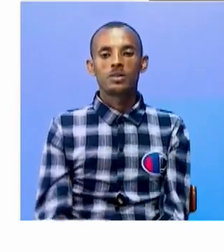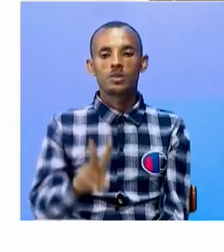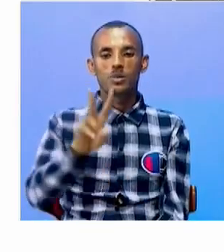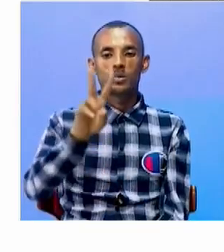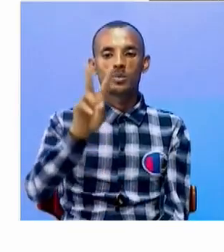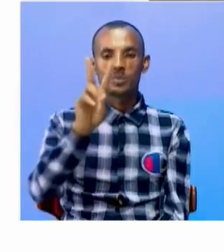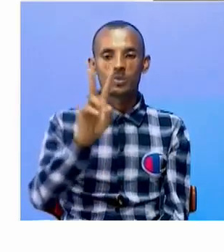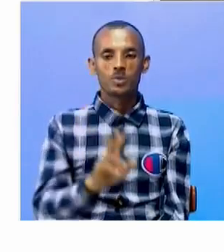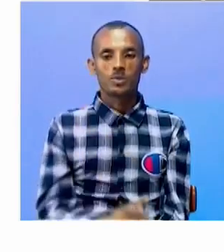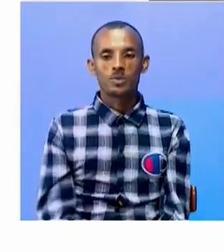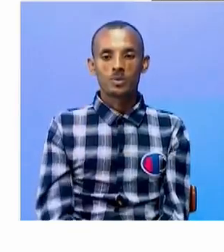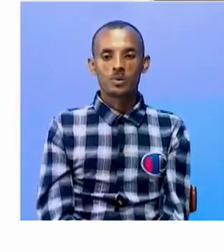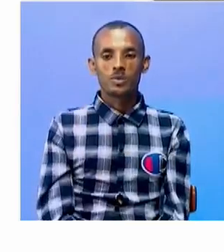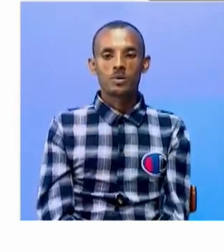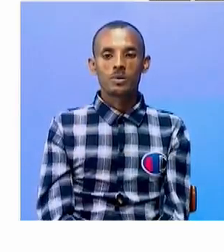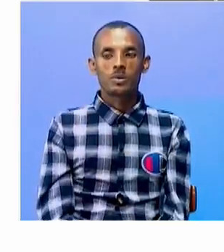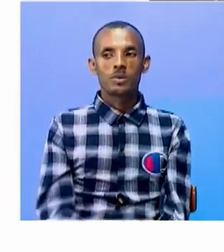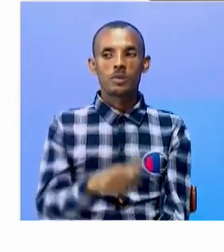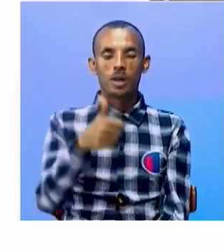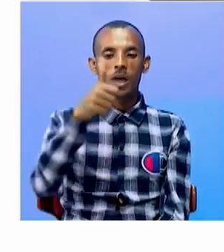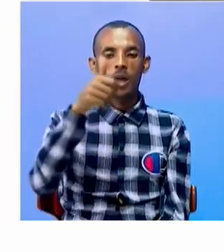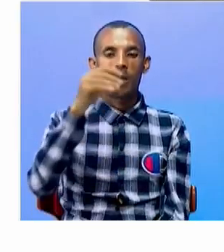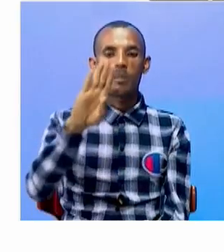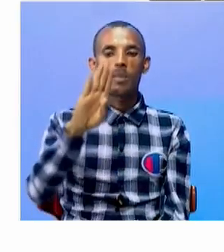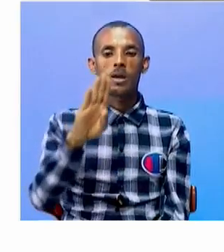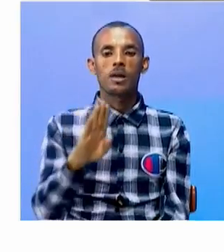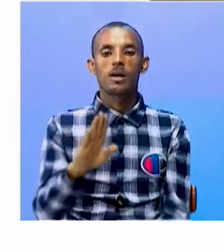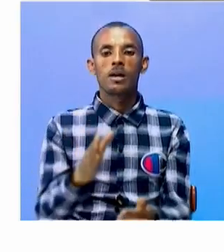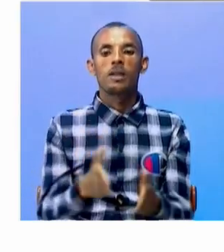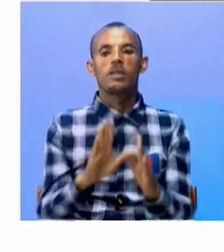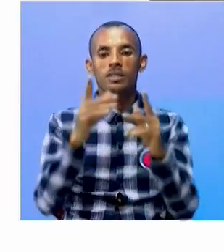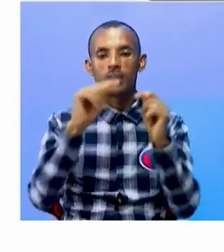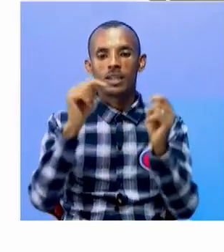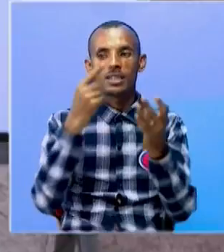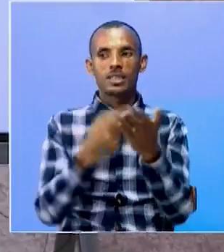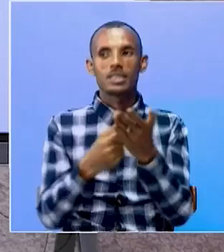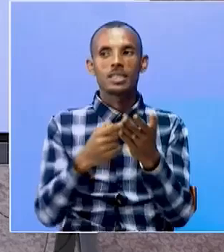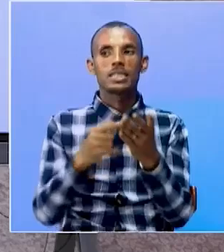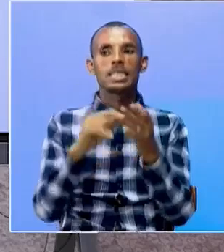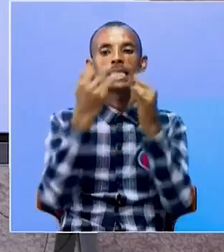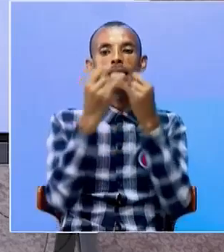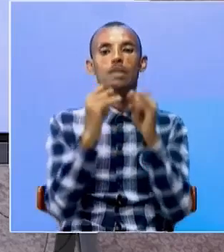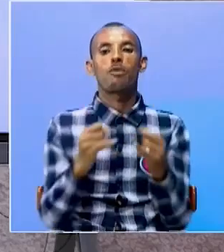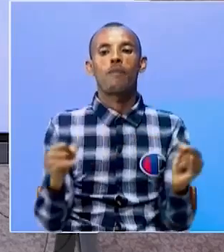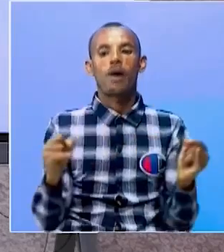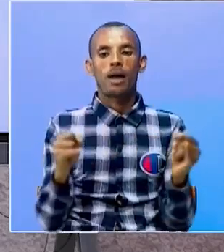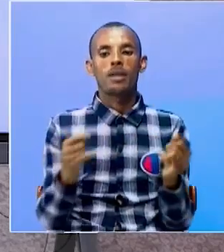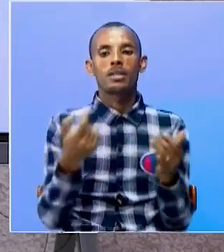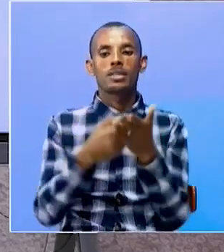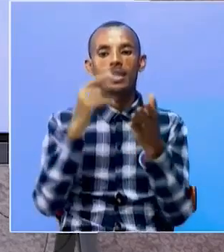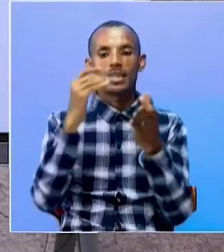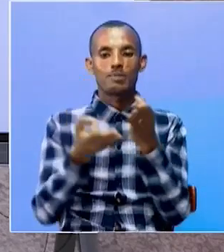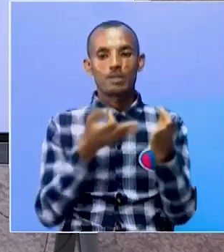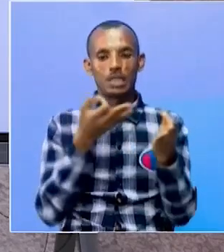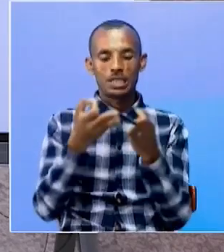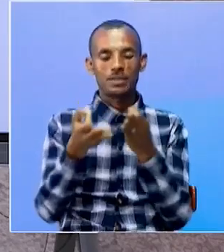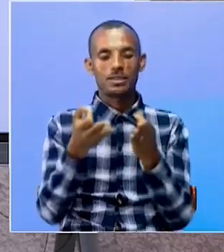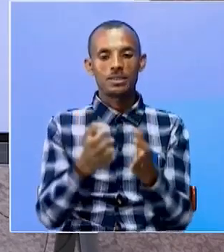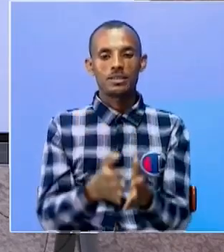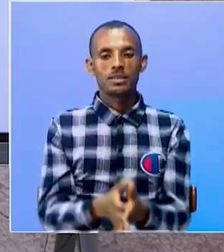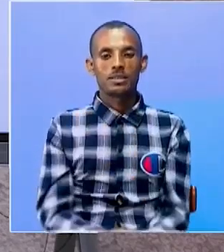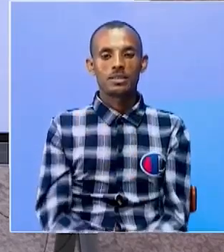2 AB. Let's try to simplify this expression.